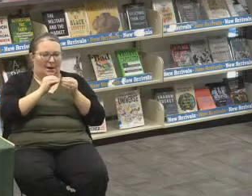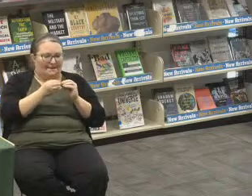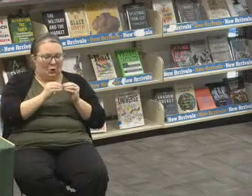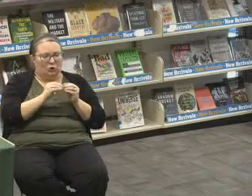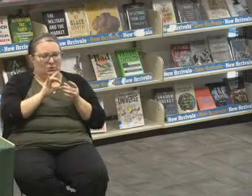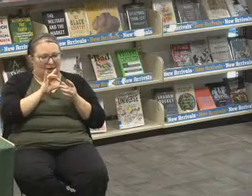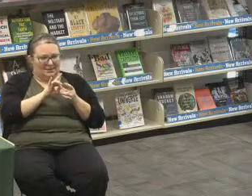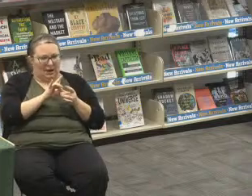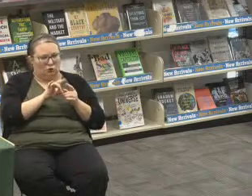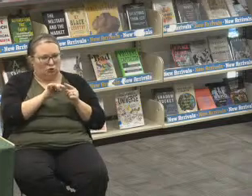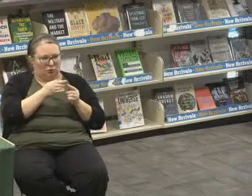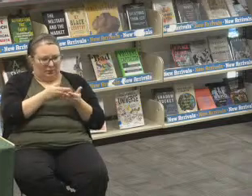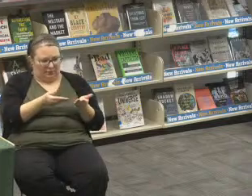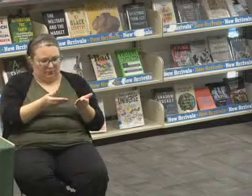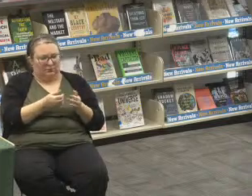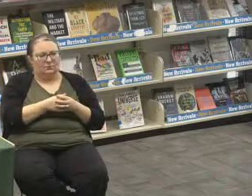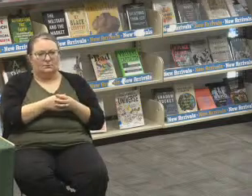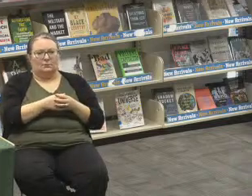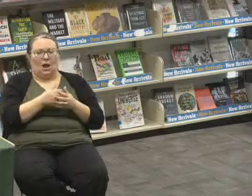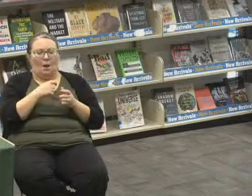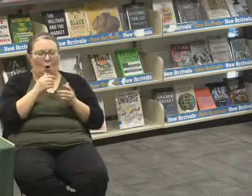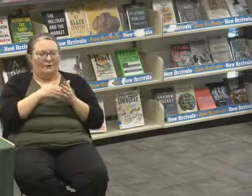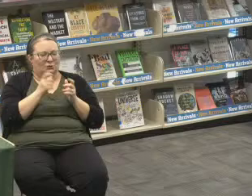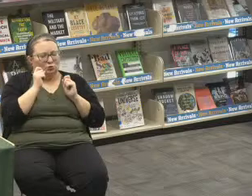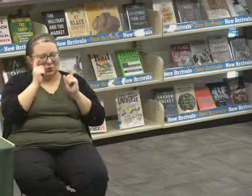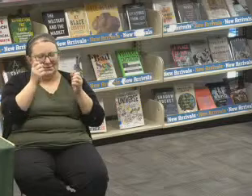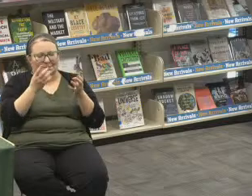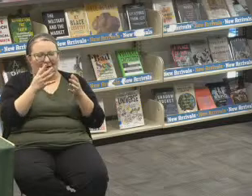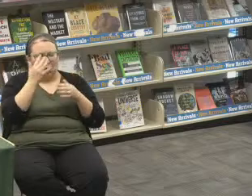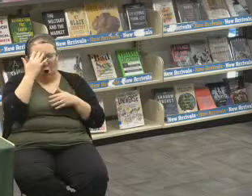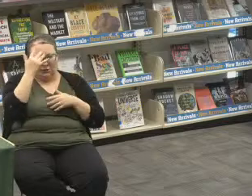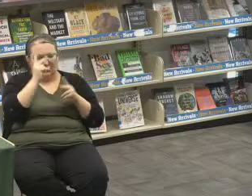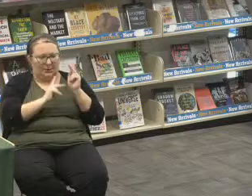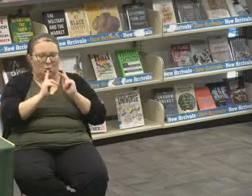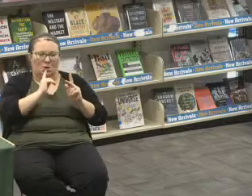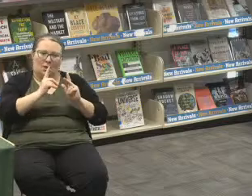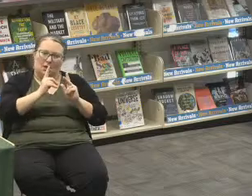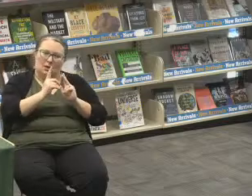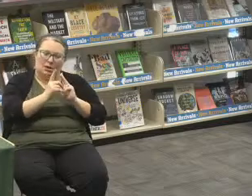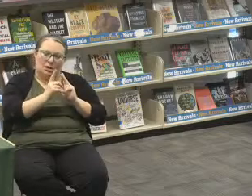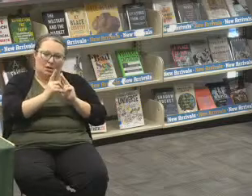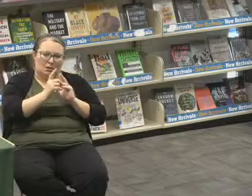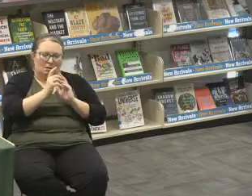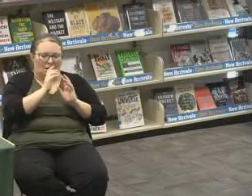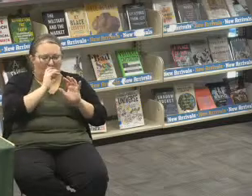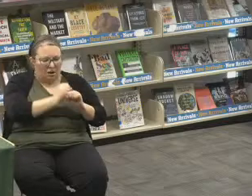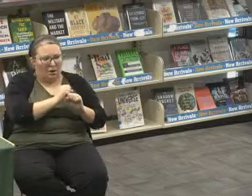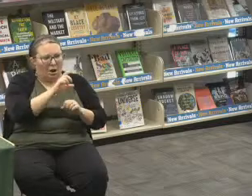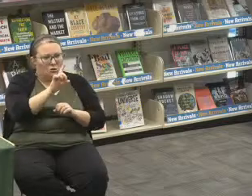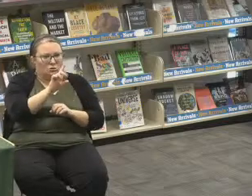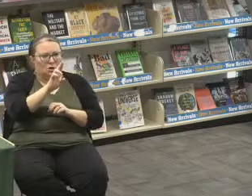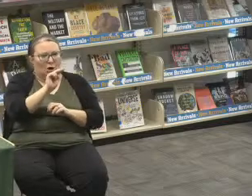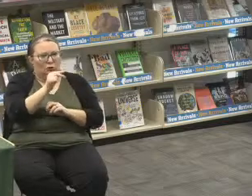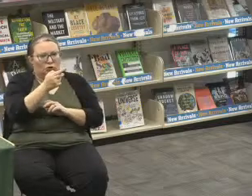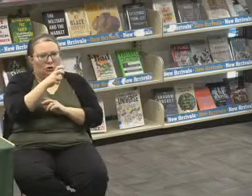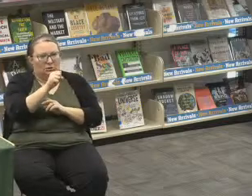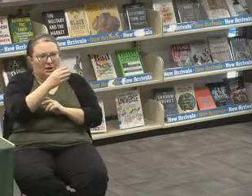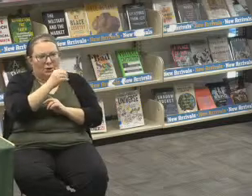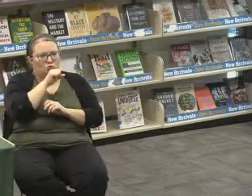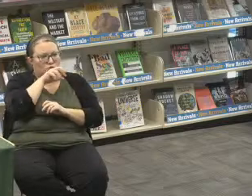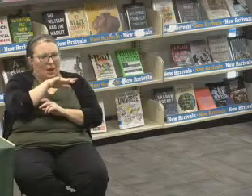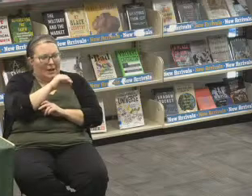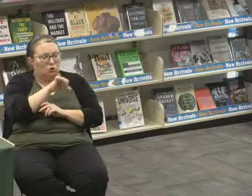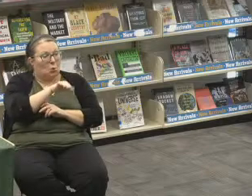to them. I'm often surprised at how many autistic people are really into Dungeons and Dragons, for example, or science